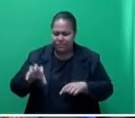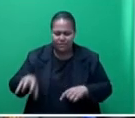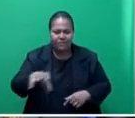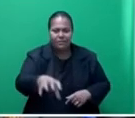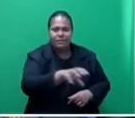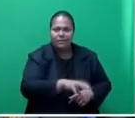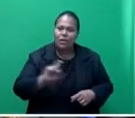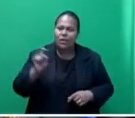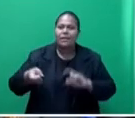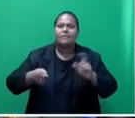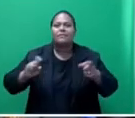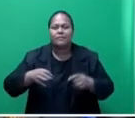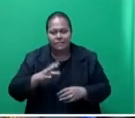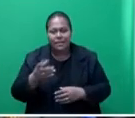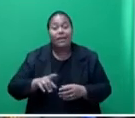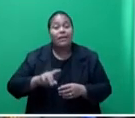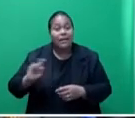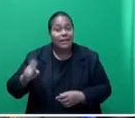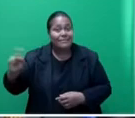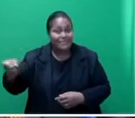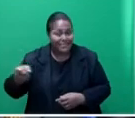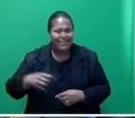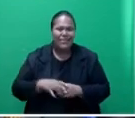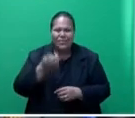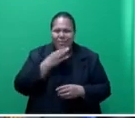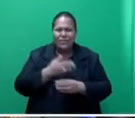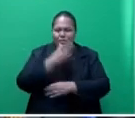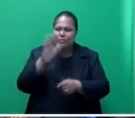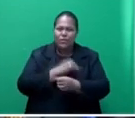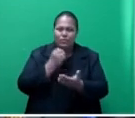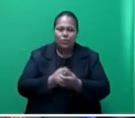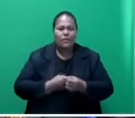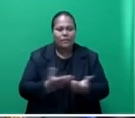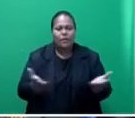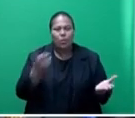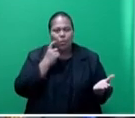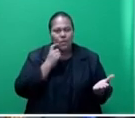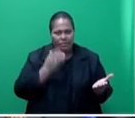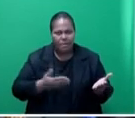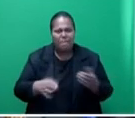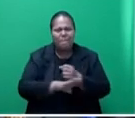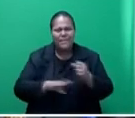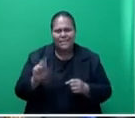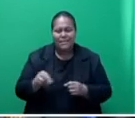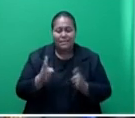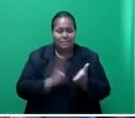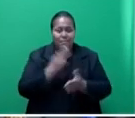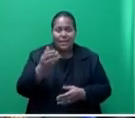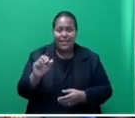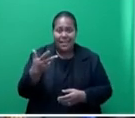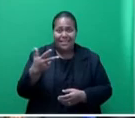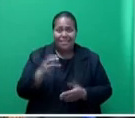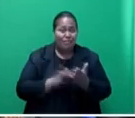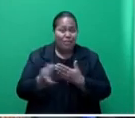to ensure that affected customers are provided water for their basic needs during this time. And as at Monday, 8 February 2021,